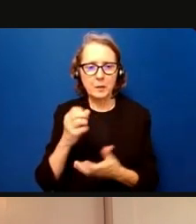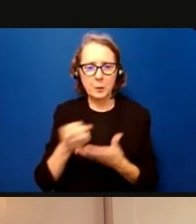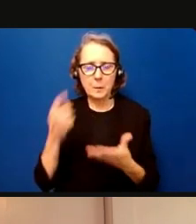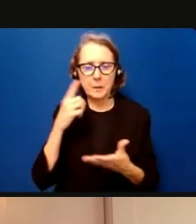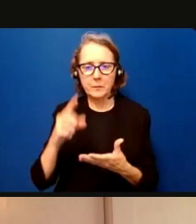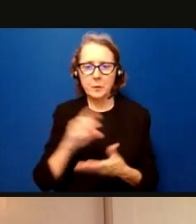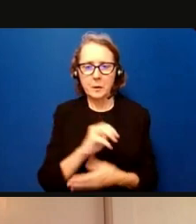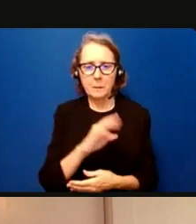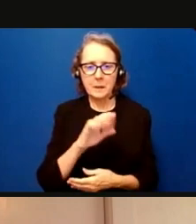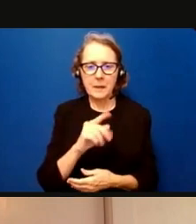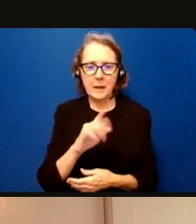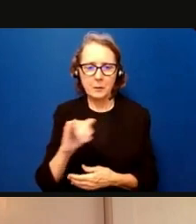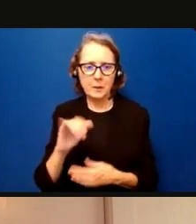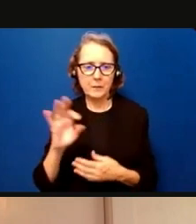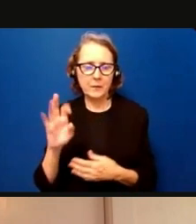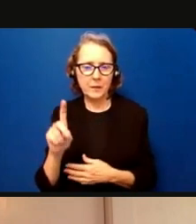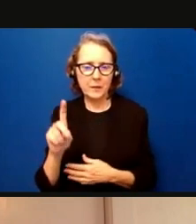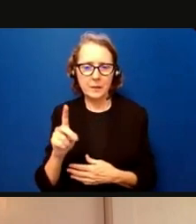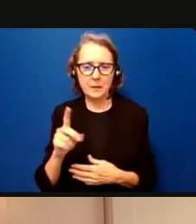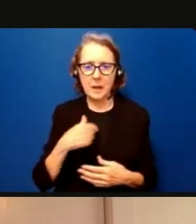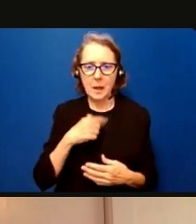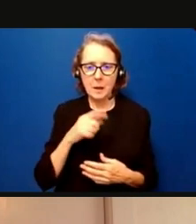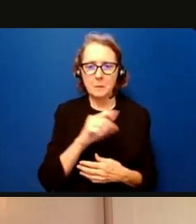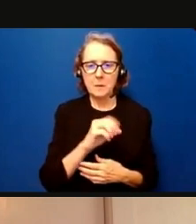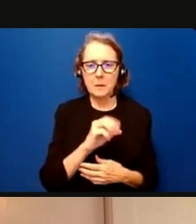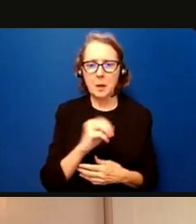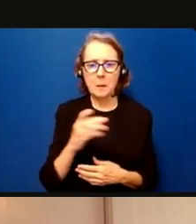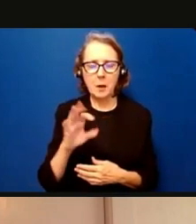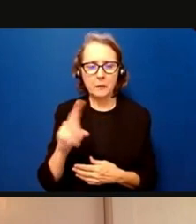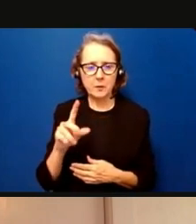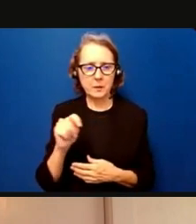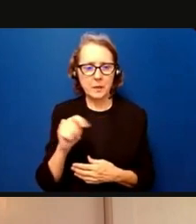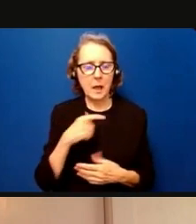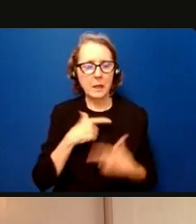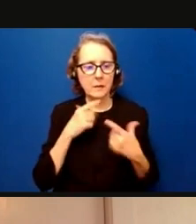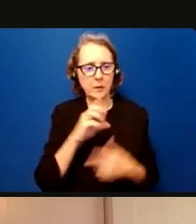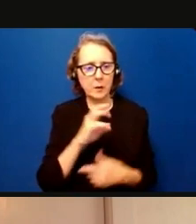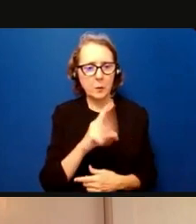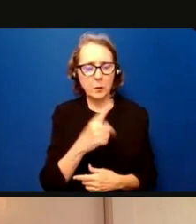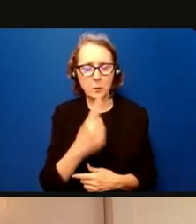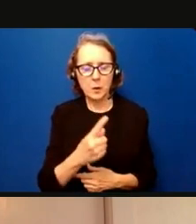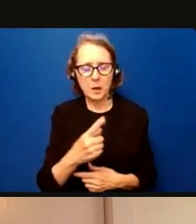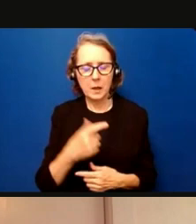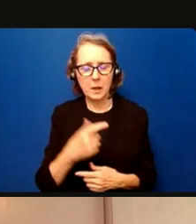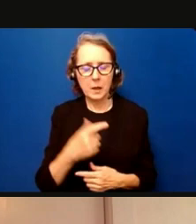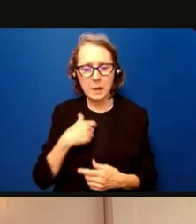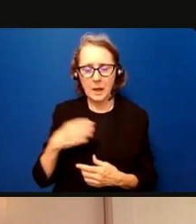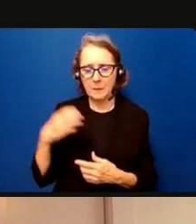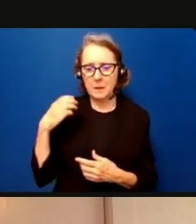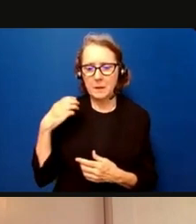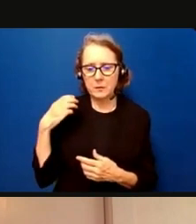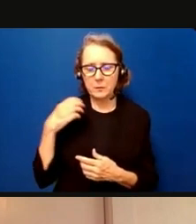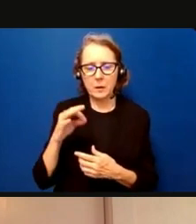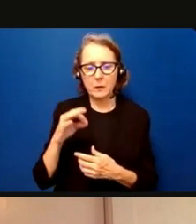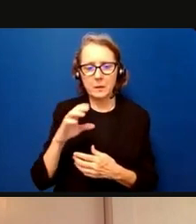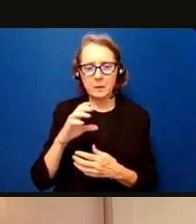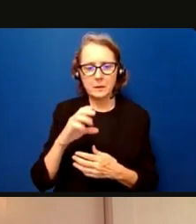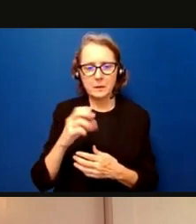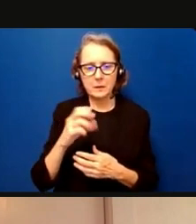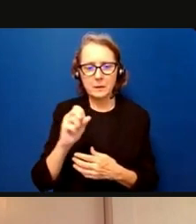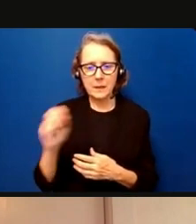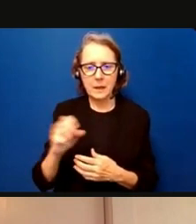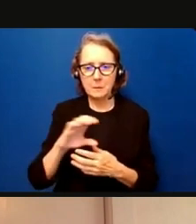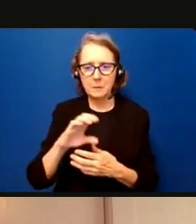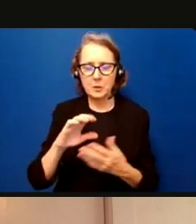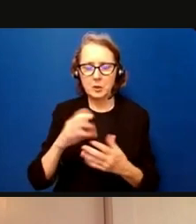Hoffert, resident of Ward 1, and I serve as CEO of the Salem Area Chamber of Commerce. We represent over 1,000 businesses in Salem and over